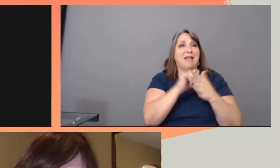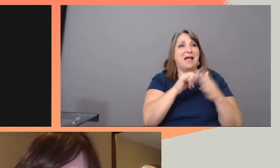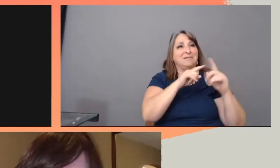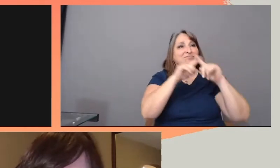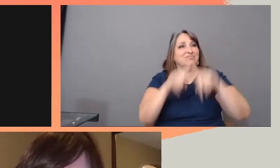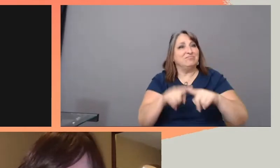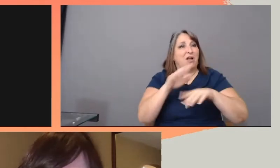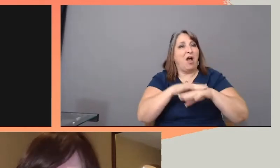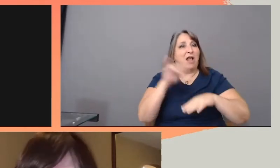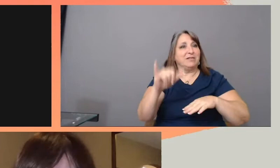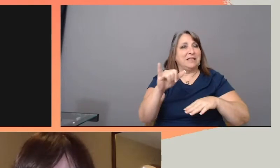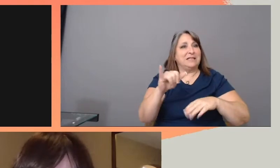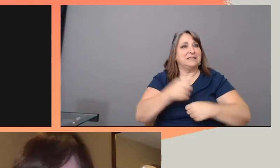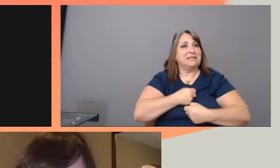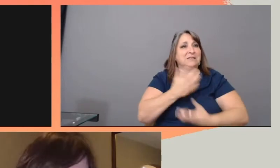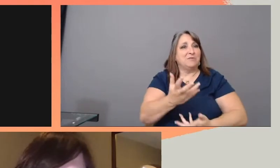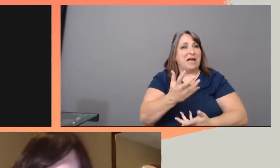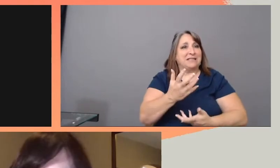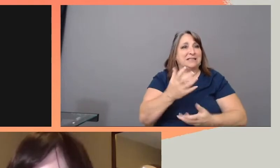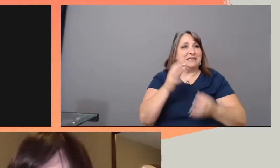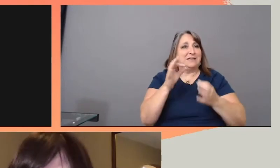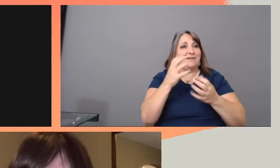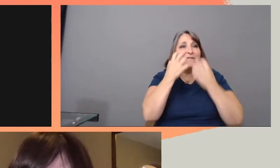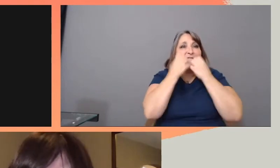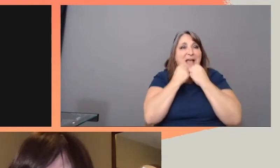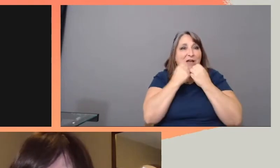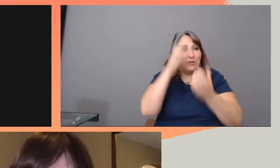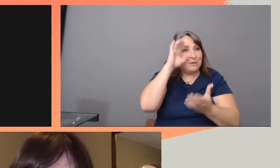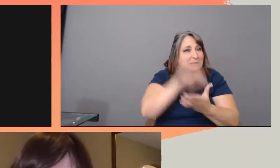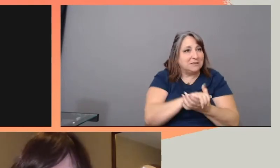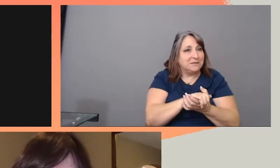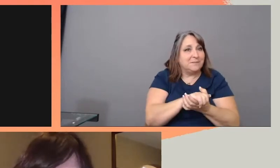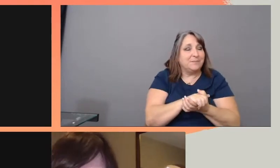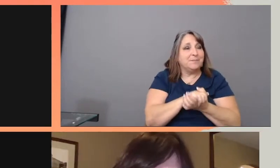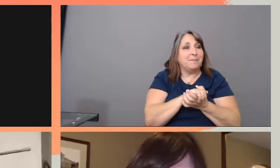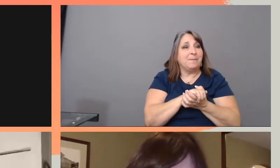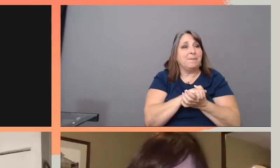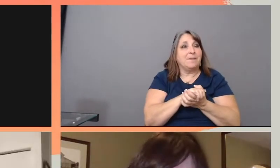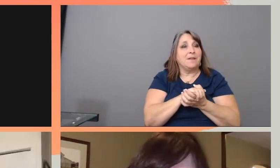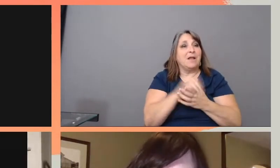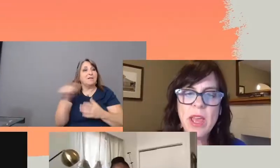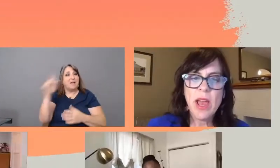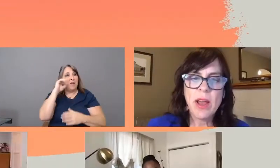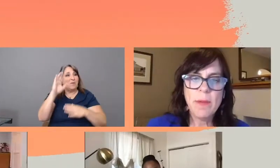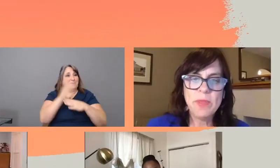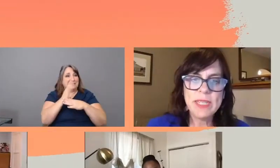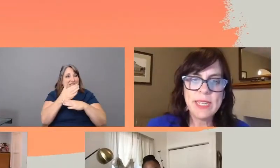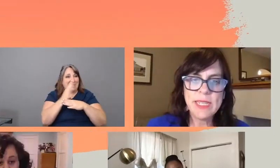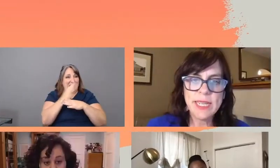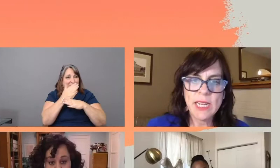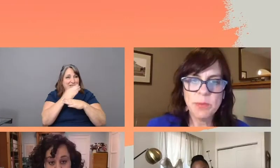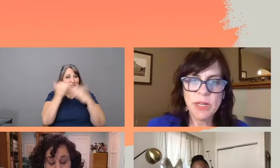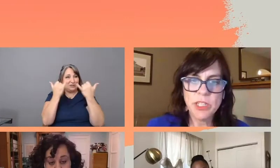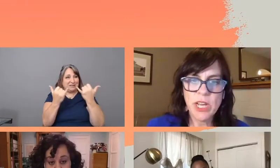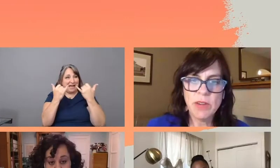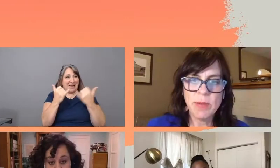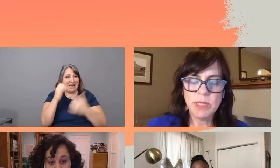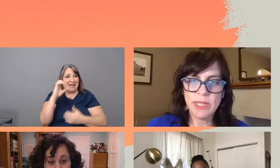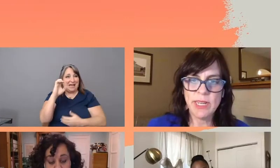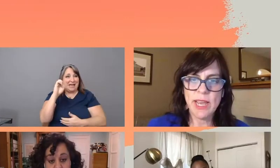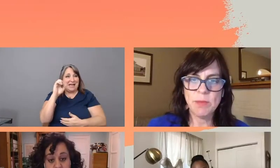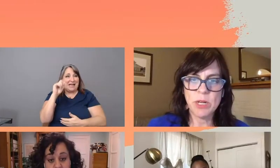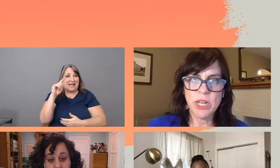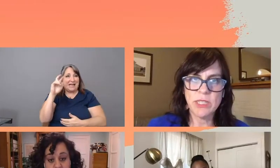And presenting on behalf of their group today, and we'll be sharing the complete list of everyone in their group, is Gita Gundbeer,